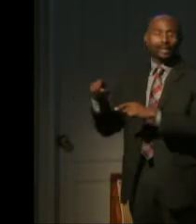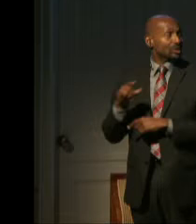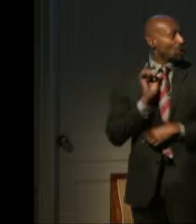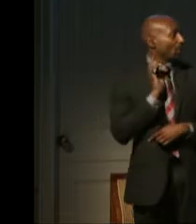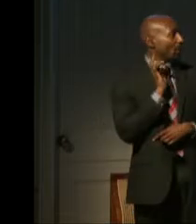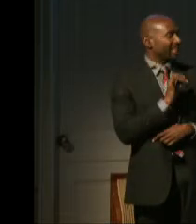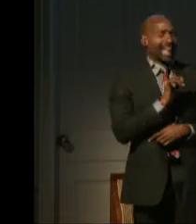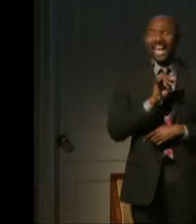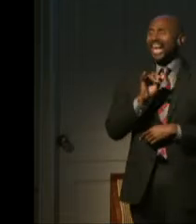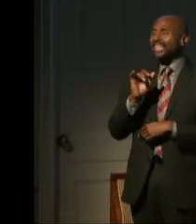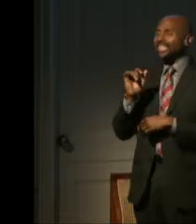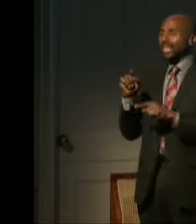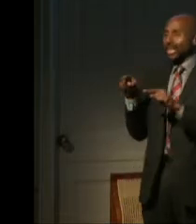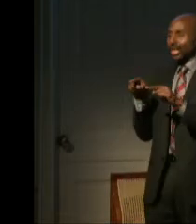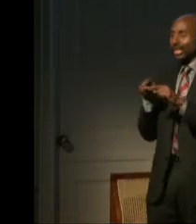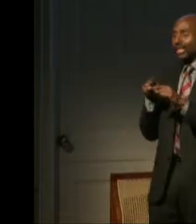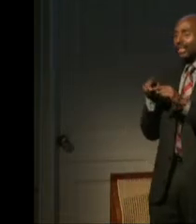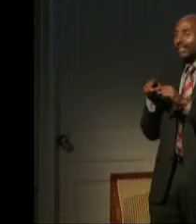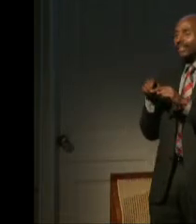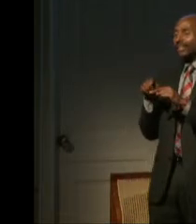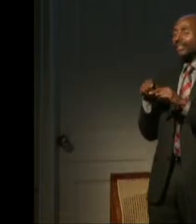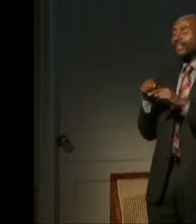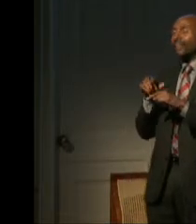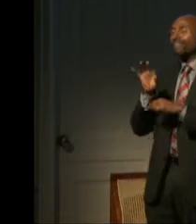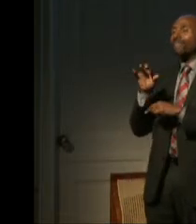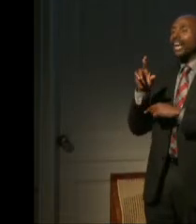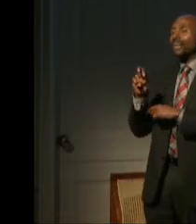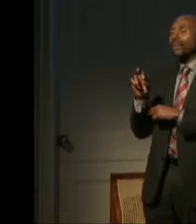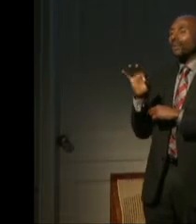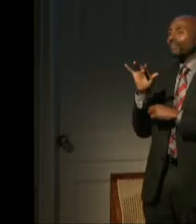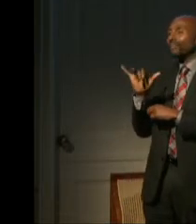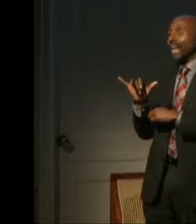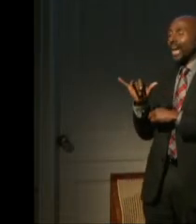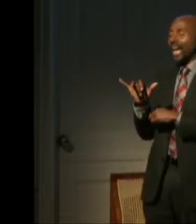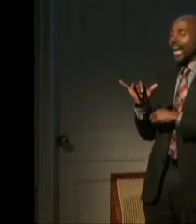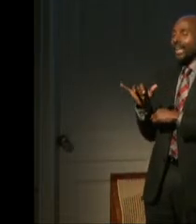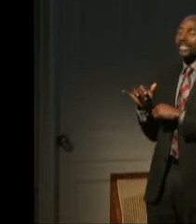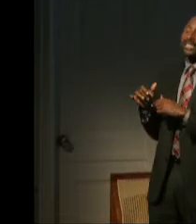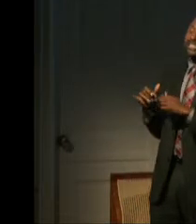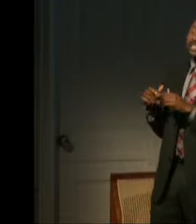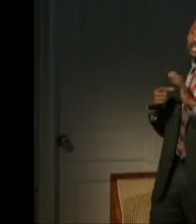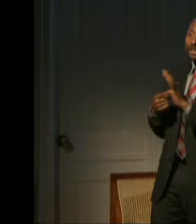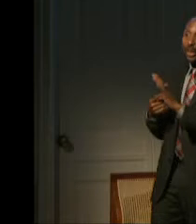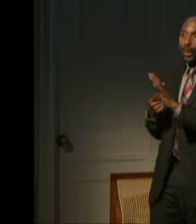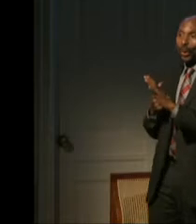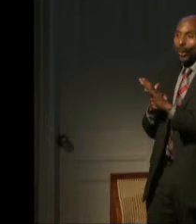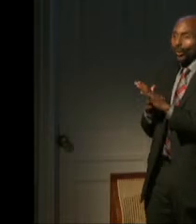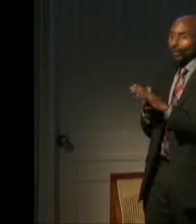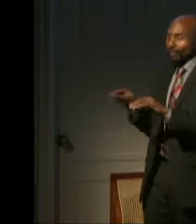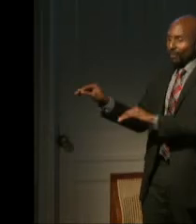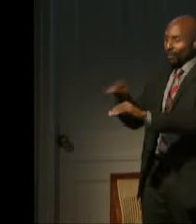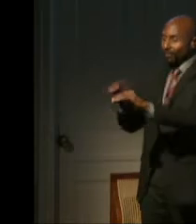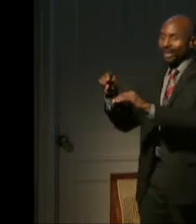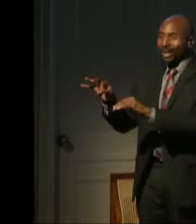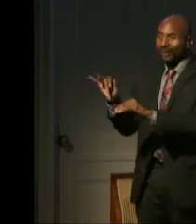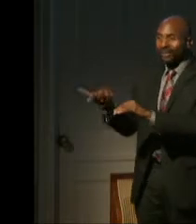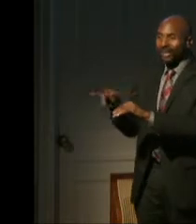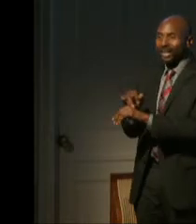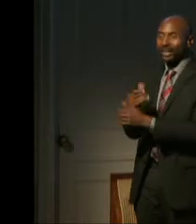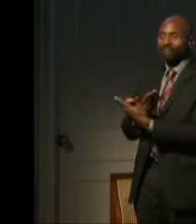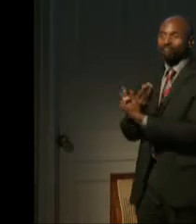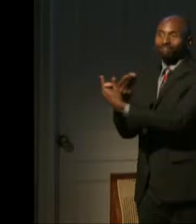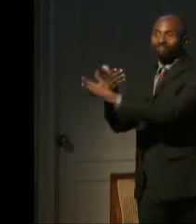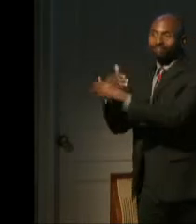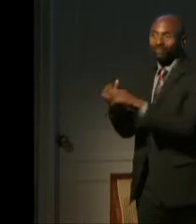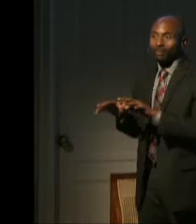of collections, this is something that's come up today as well. Capturing the activity of teachers using collections, incorporating